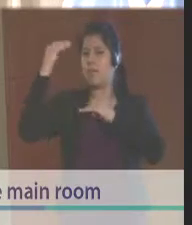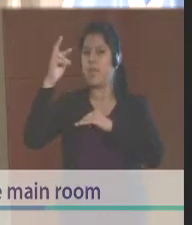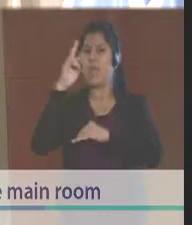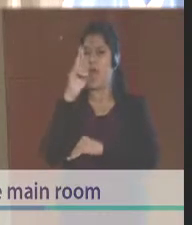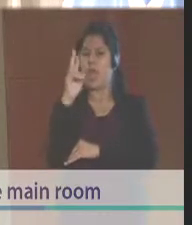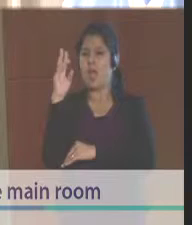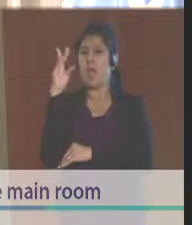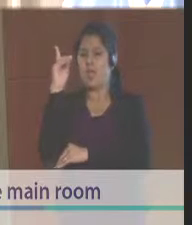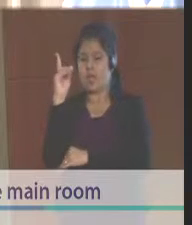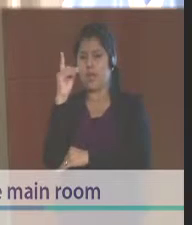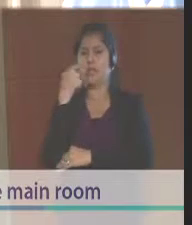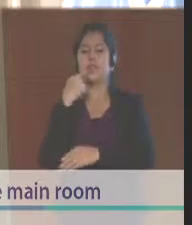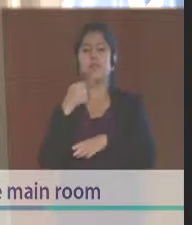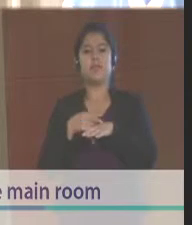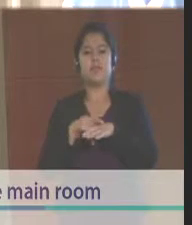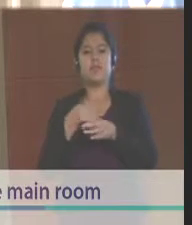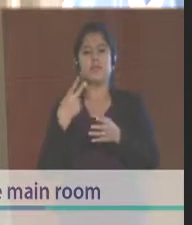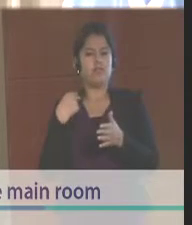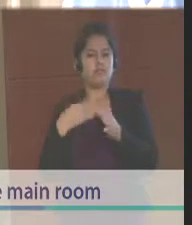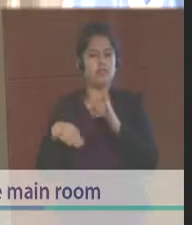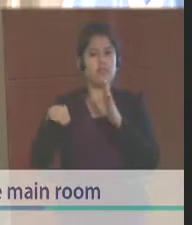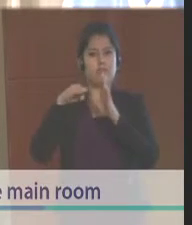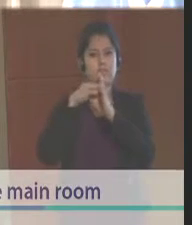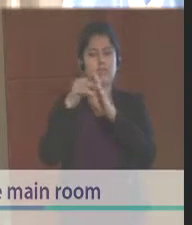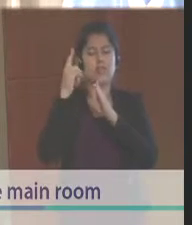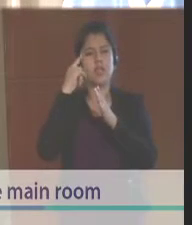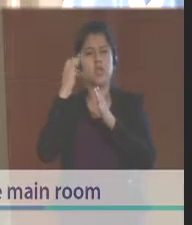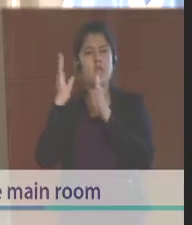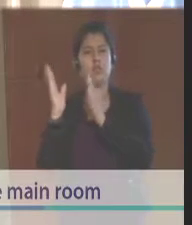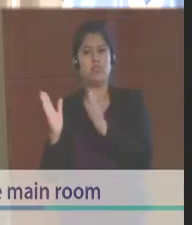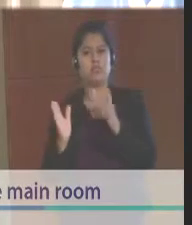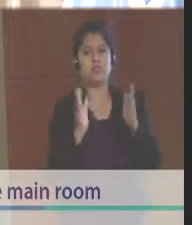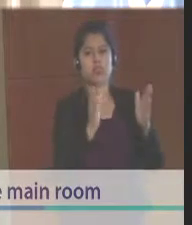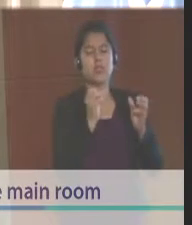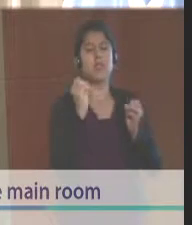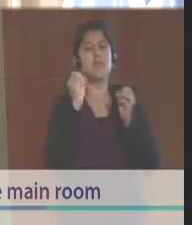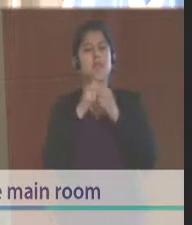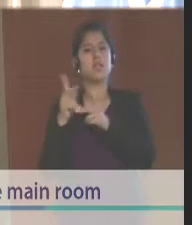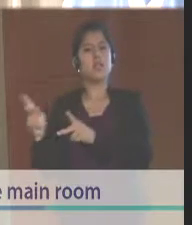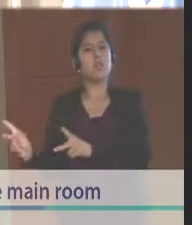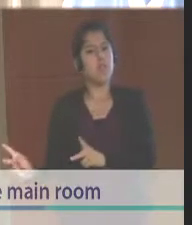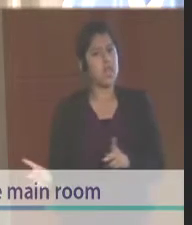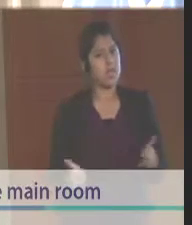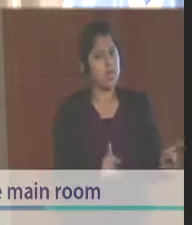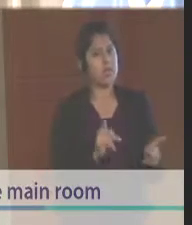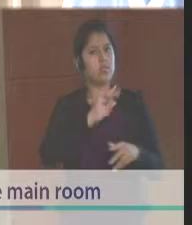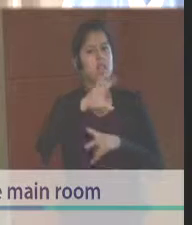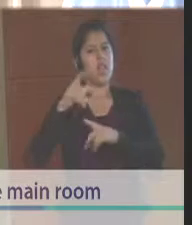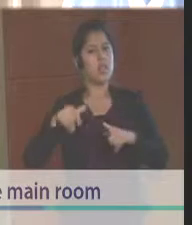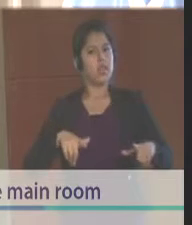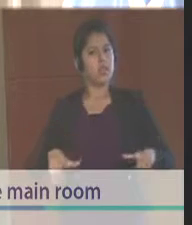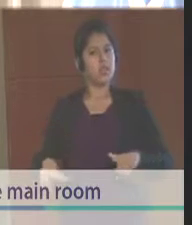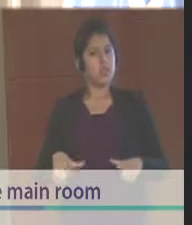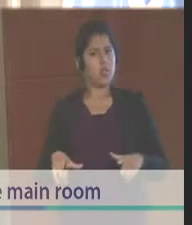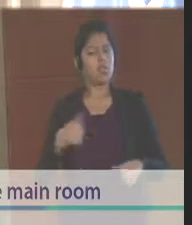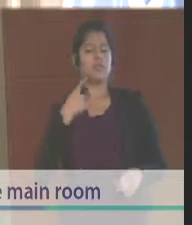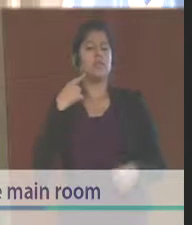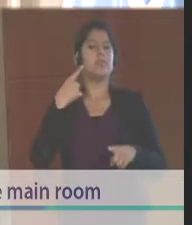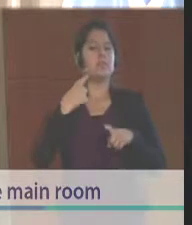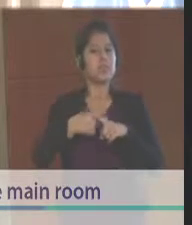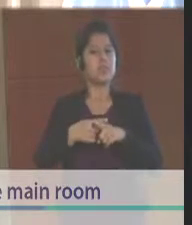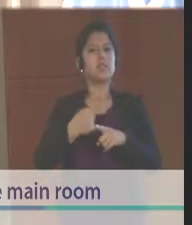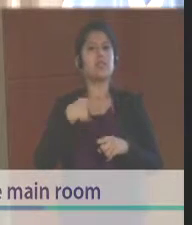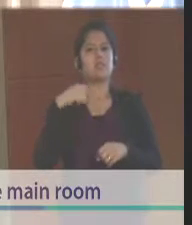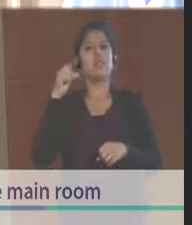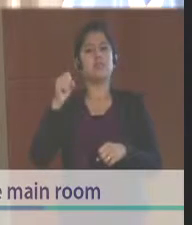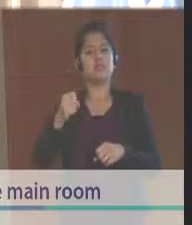a large part of the disaster risk reduction measures have to do with the